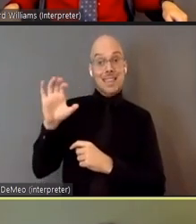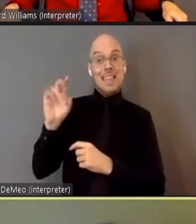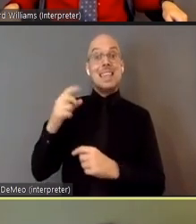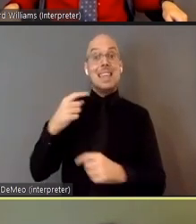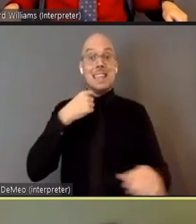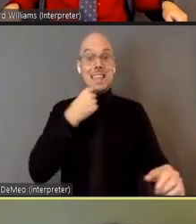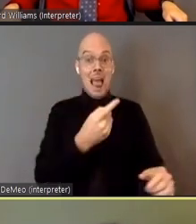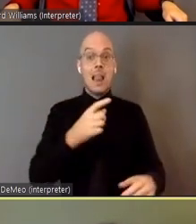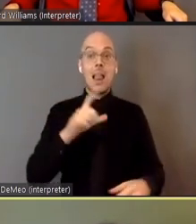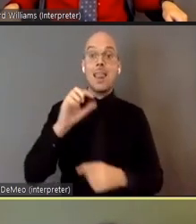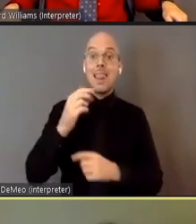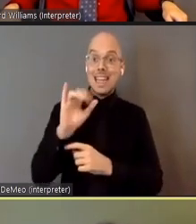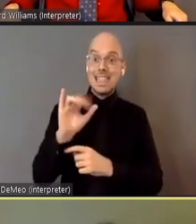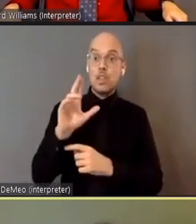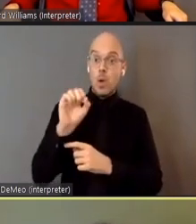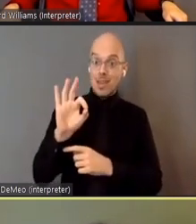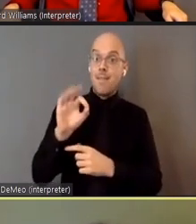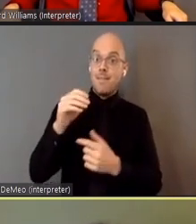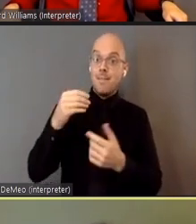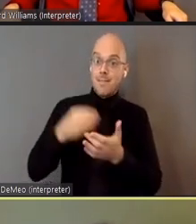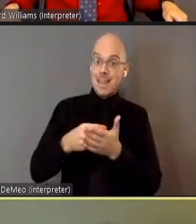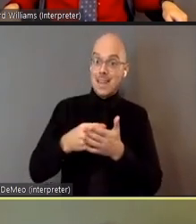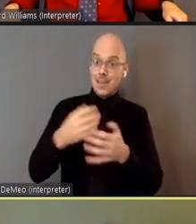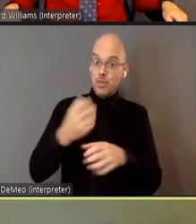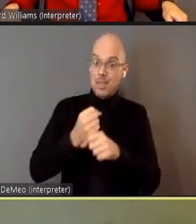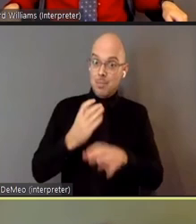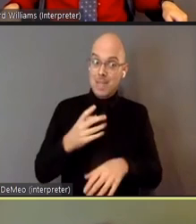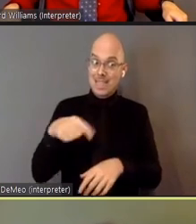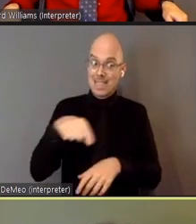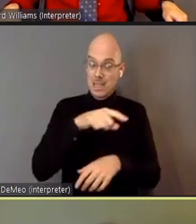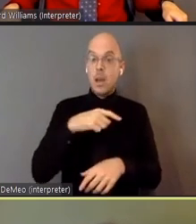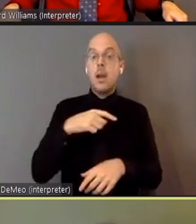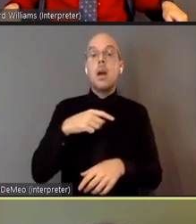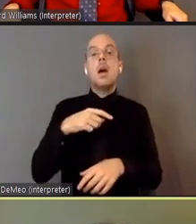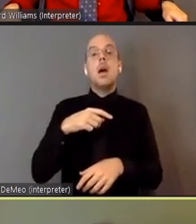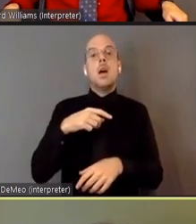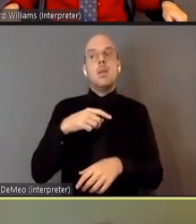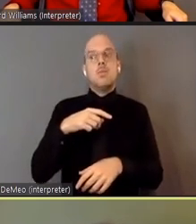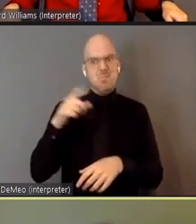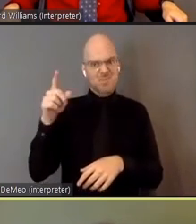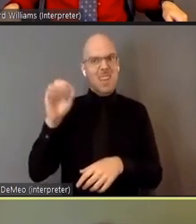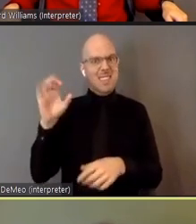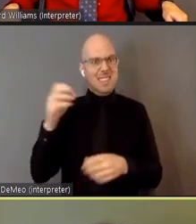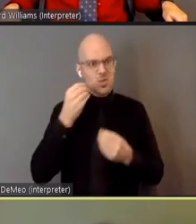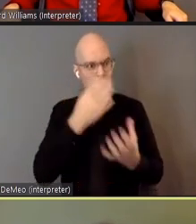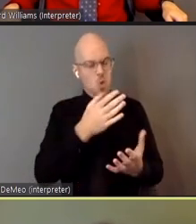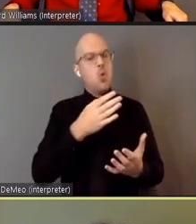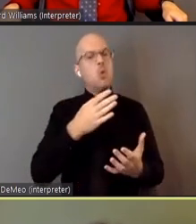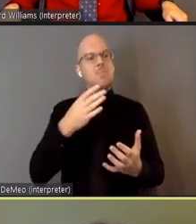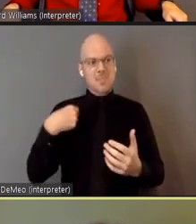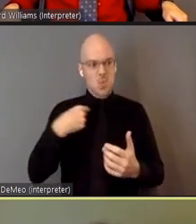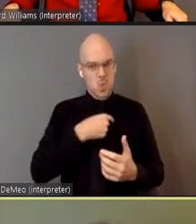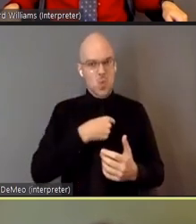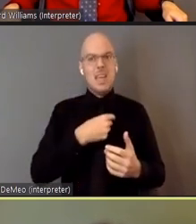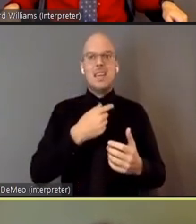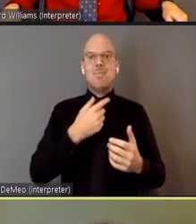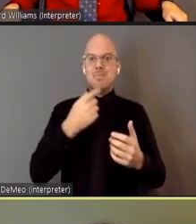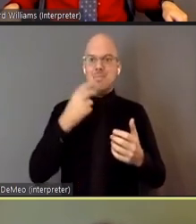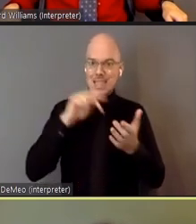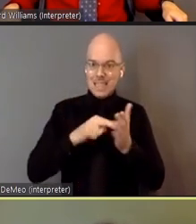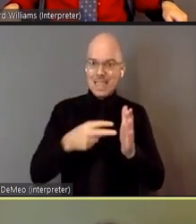USF funding recipients that the commission had the intention to